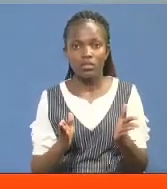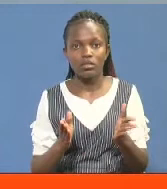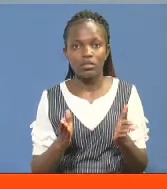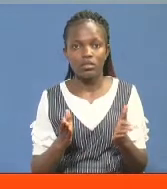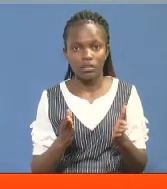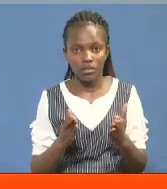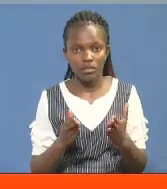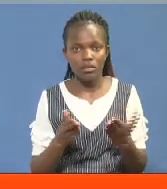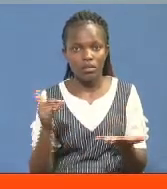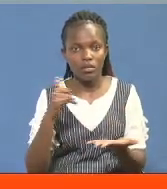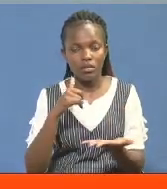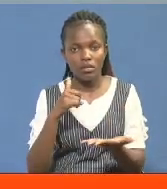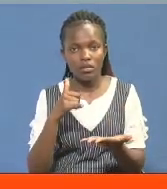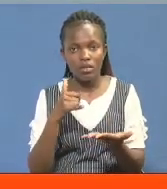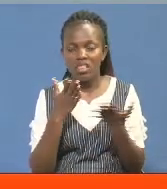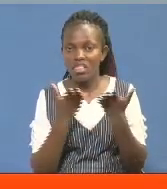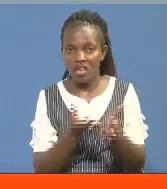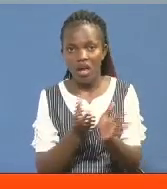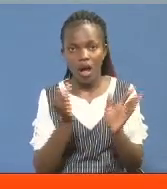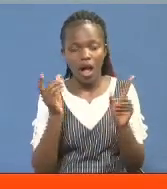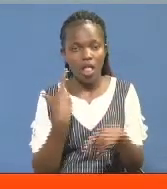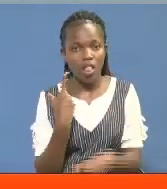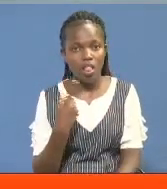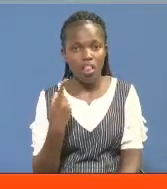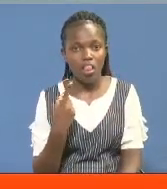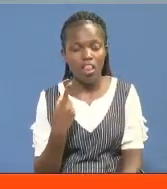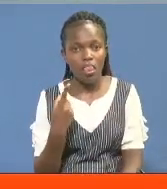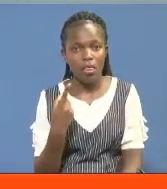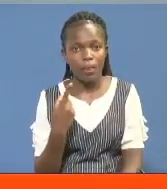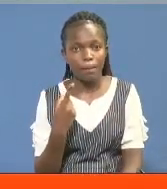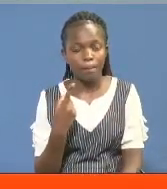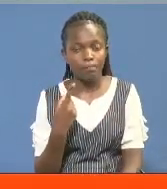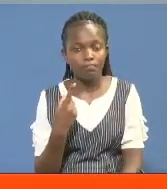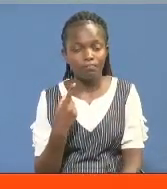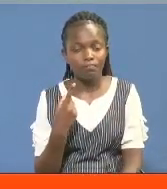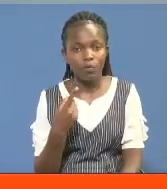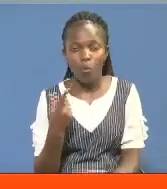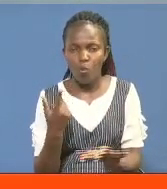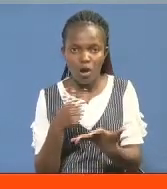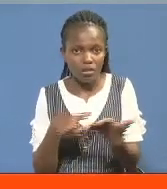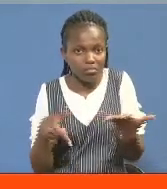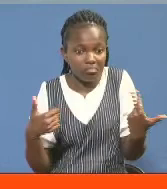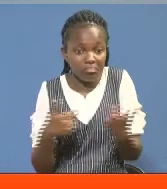matter, which as Kenyans, I would say we are sort of blinded on what is going on.